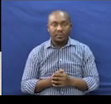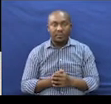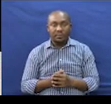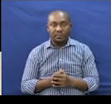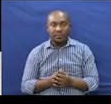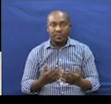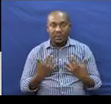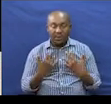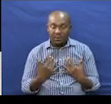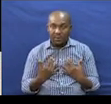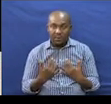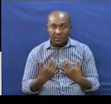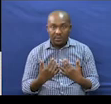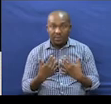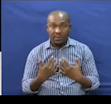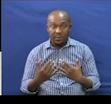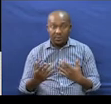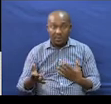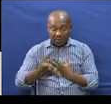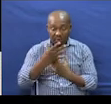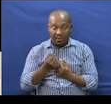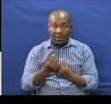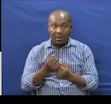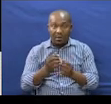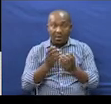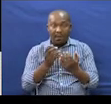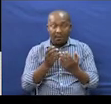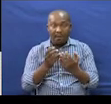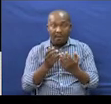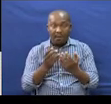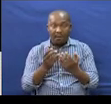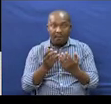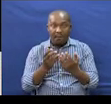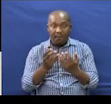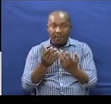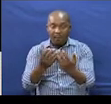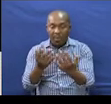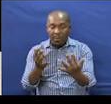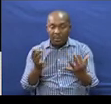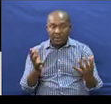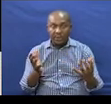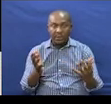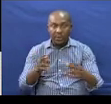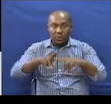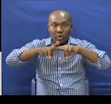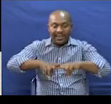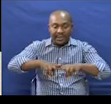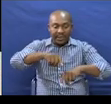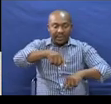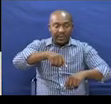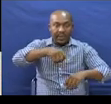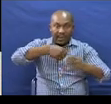So when we have the populations of people who have been stayed in an areas,